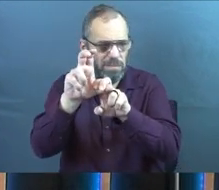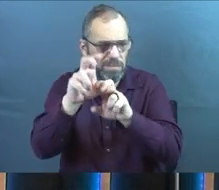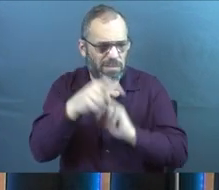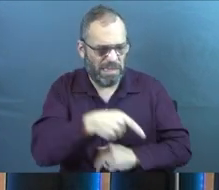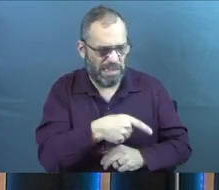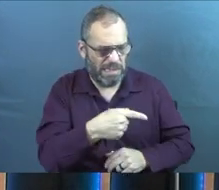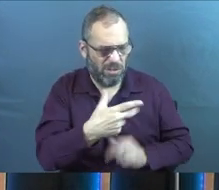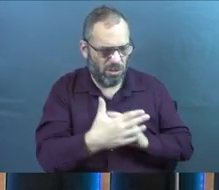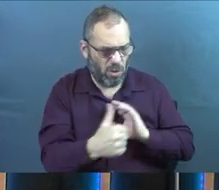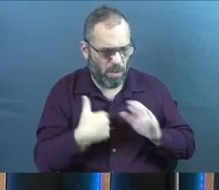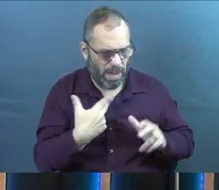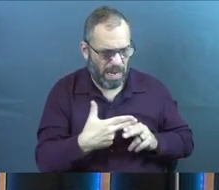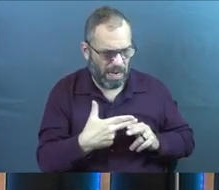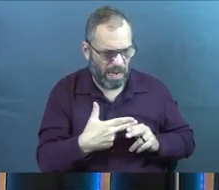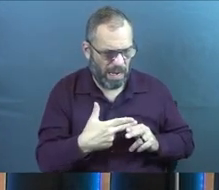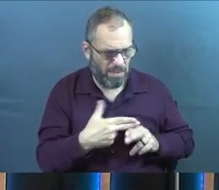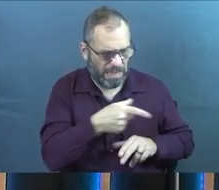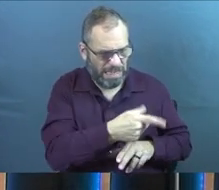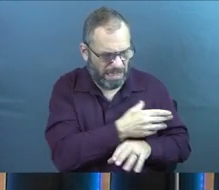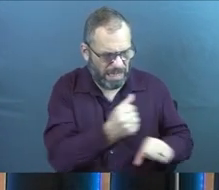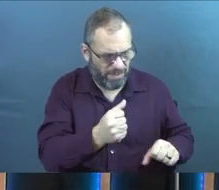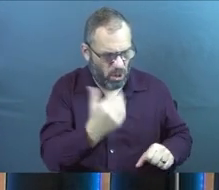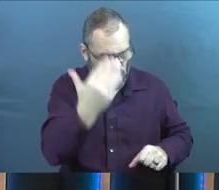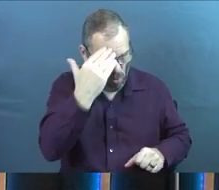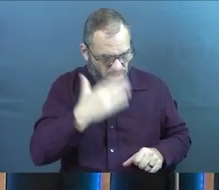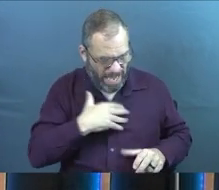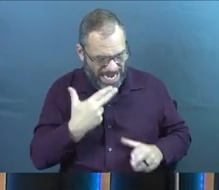there? That the Savior knows his